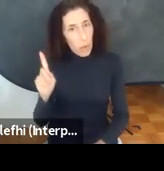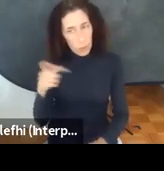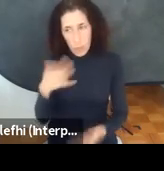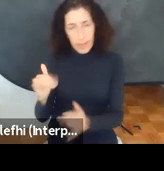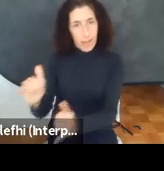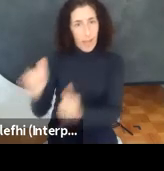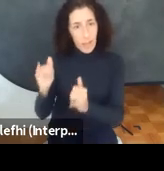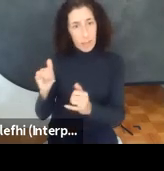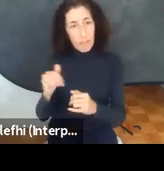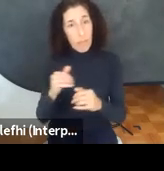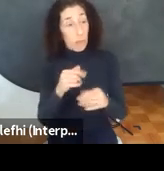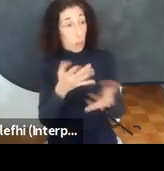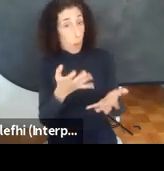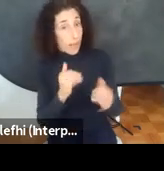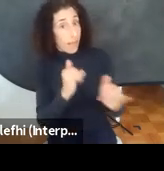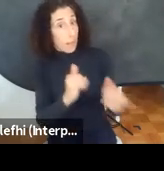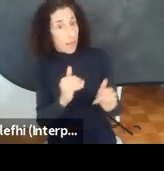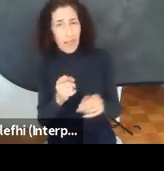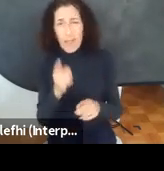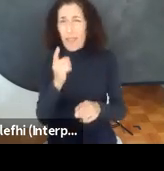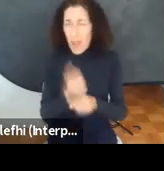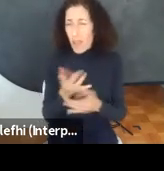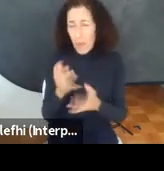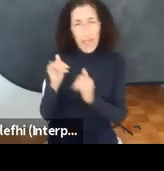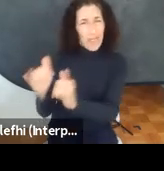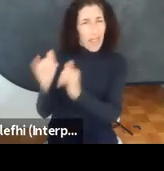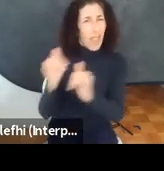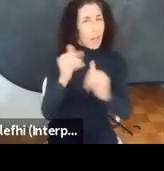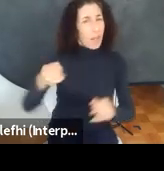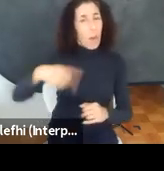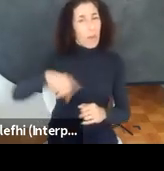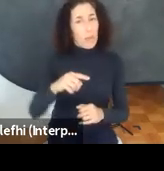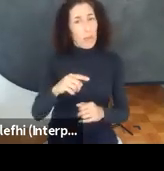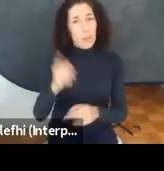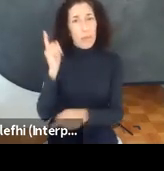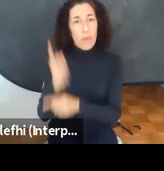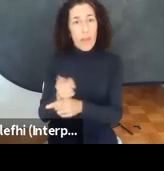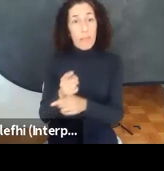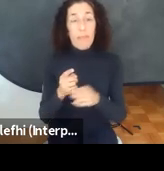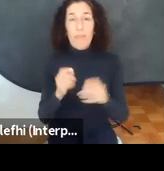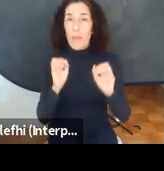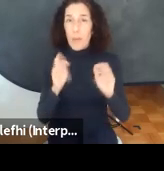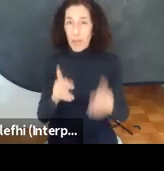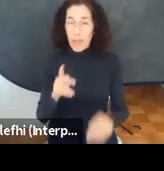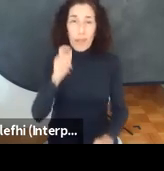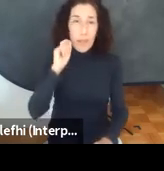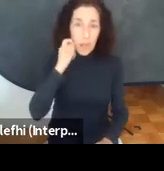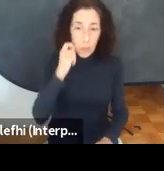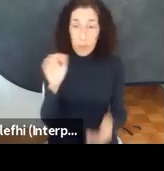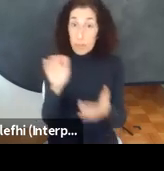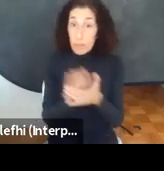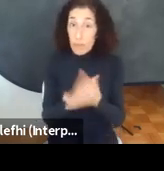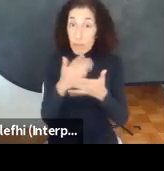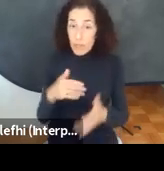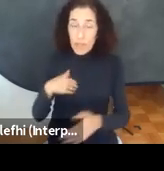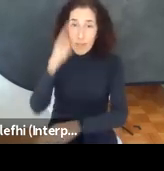want the same thing y'all have. Right. Absolutely. Right. So you got married. You had a son, Ricky Jr.